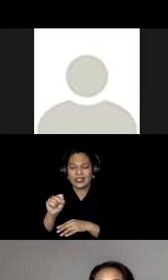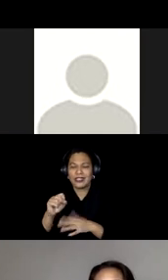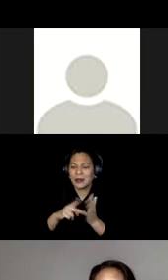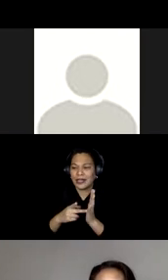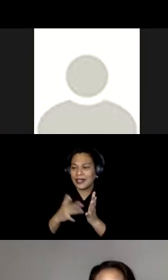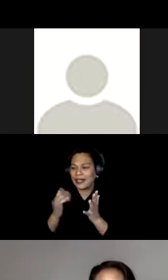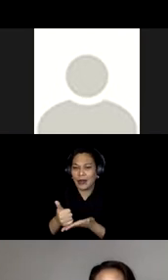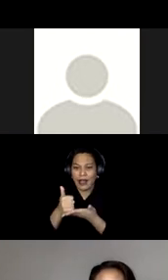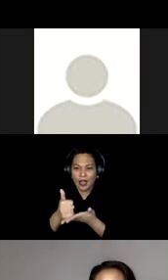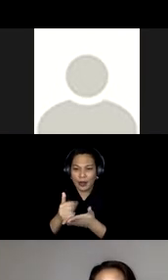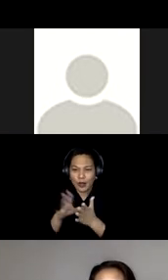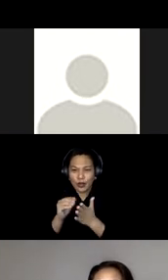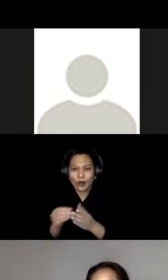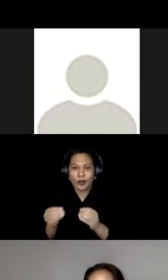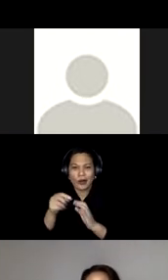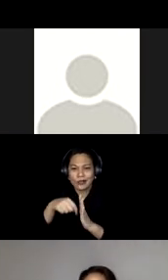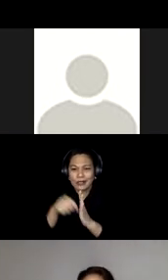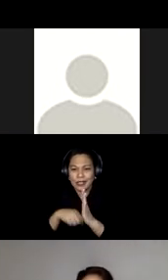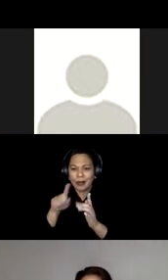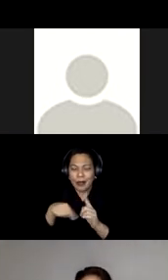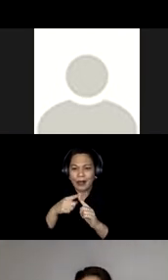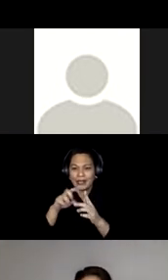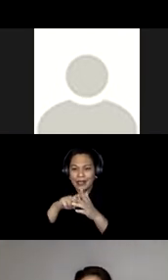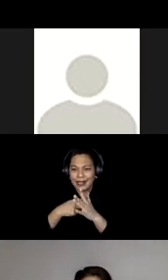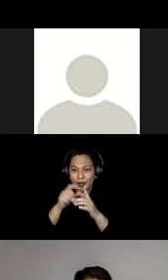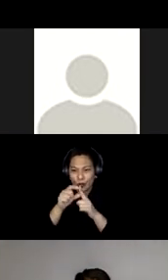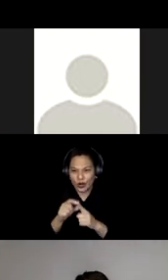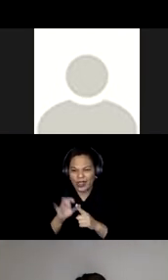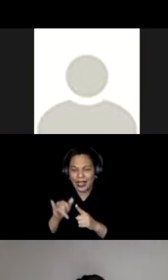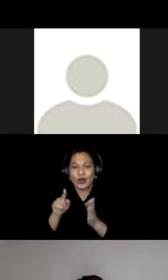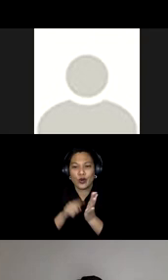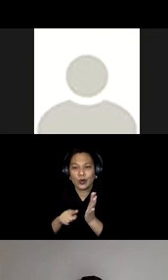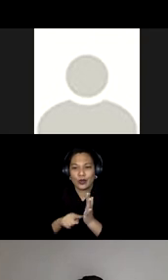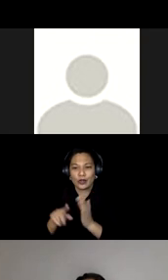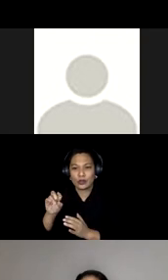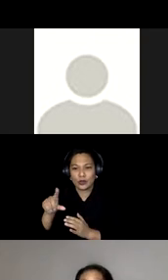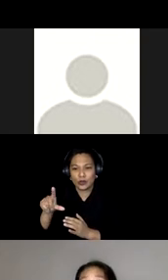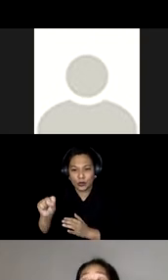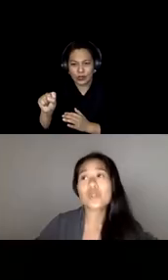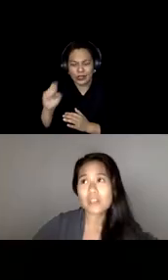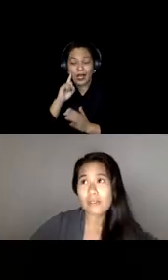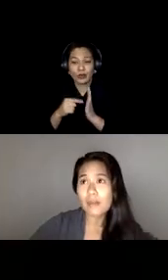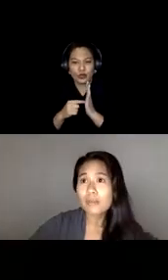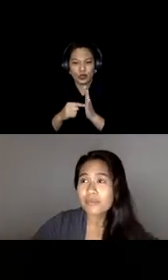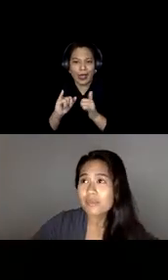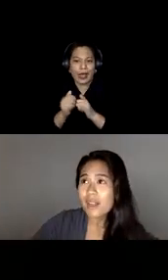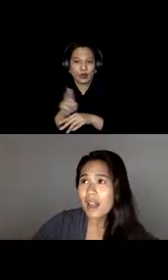little bit more about each keyword. So that's when you get into keyword research tools, and I'll just show you how to use some of